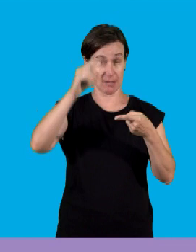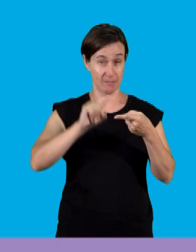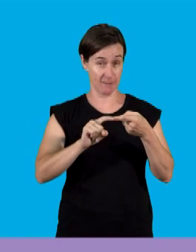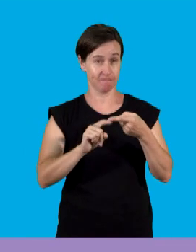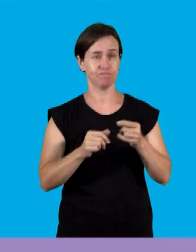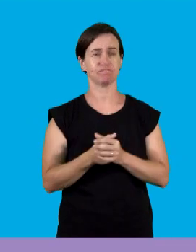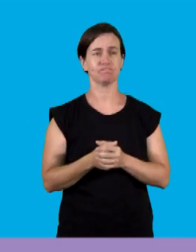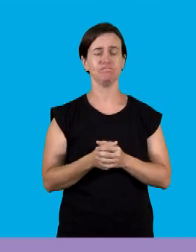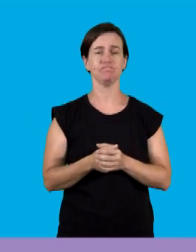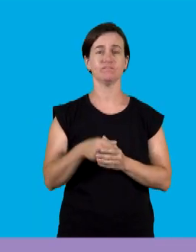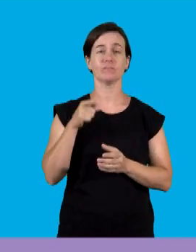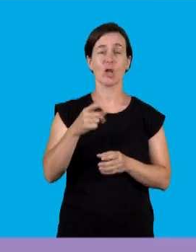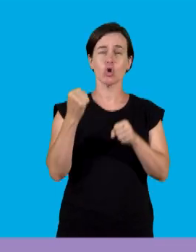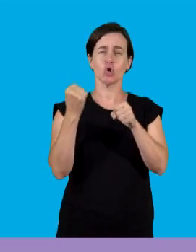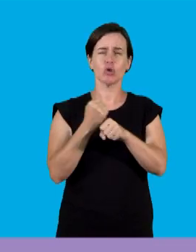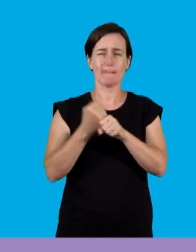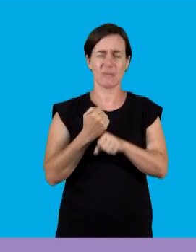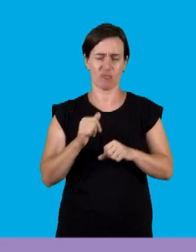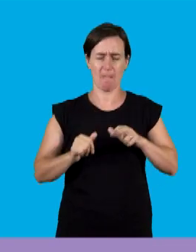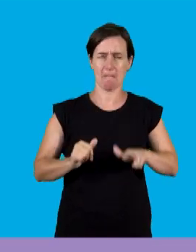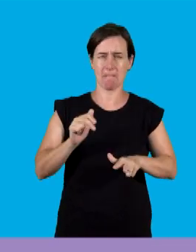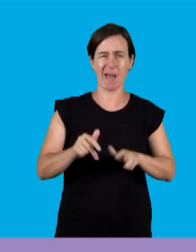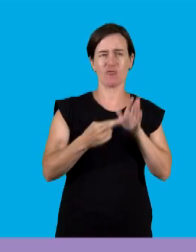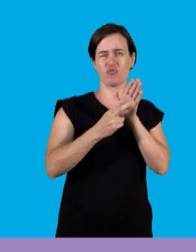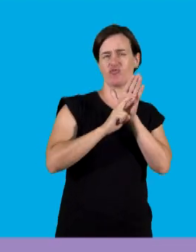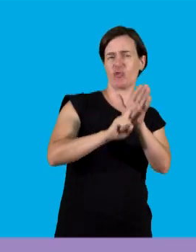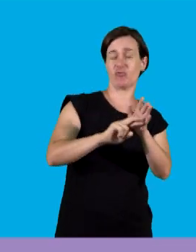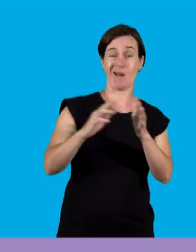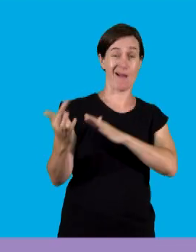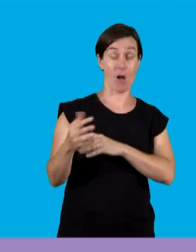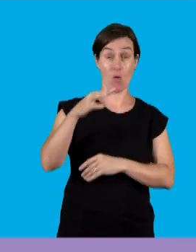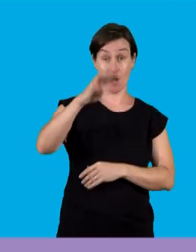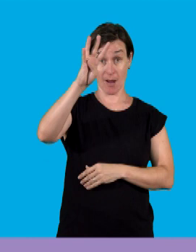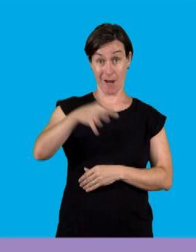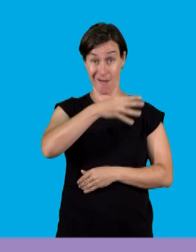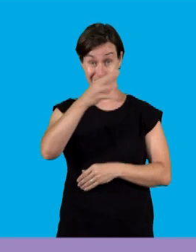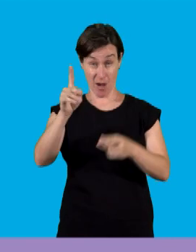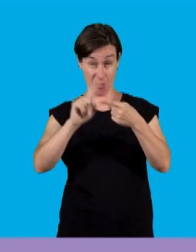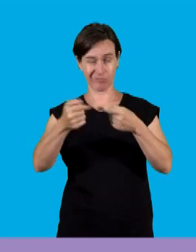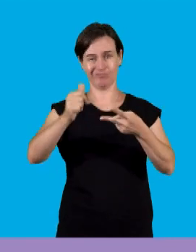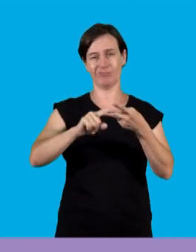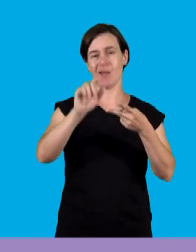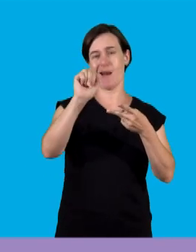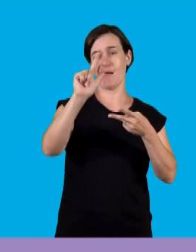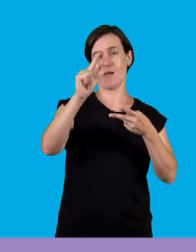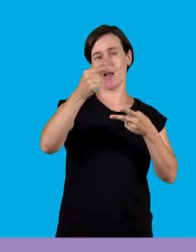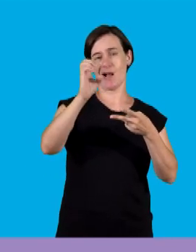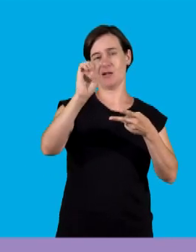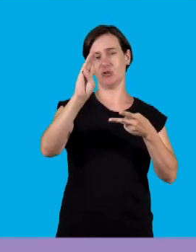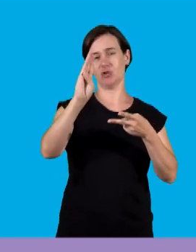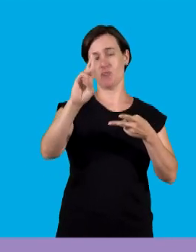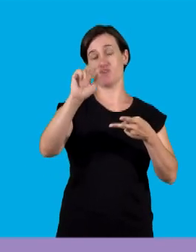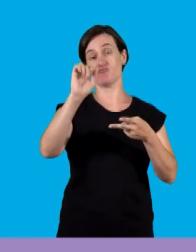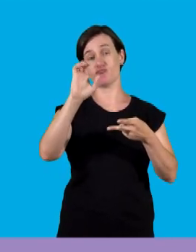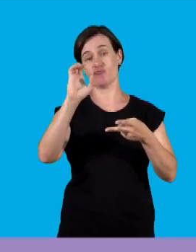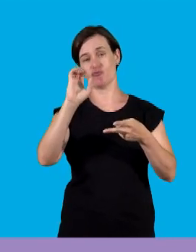map, and that is representation of geometric patterns in tables and algebraically.